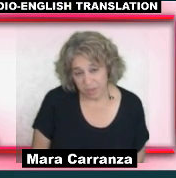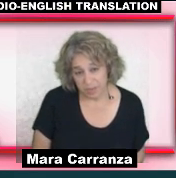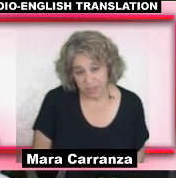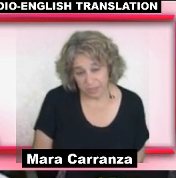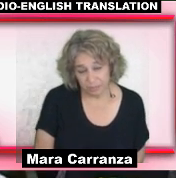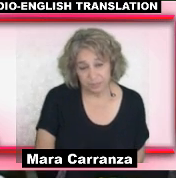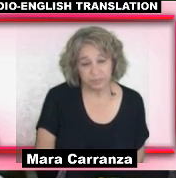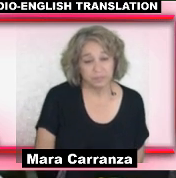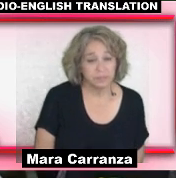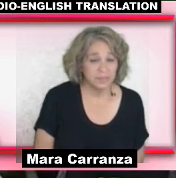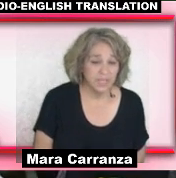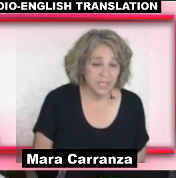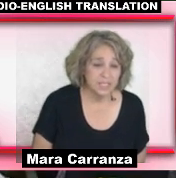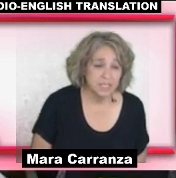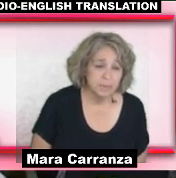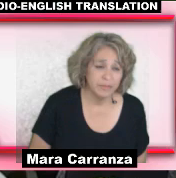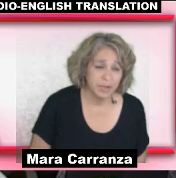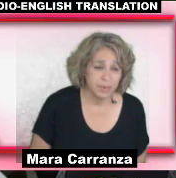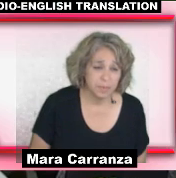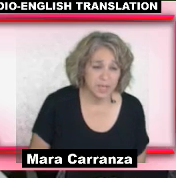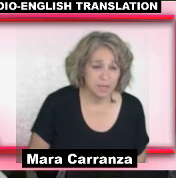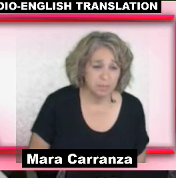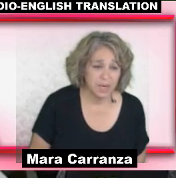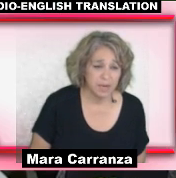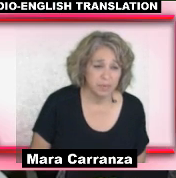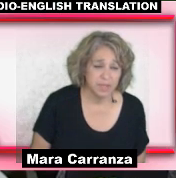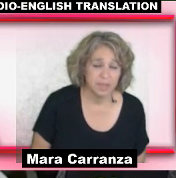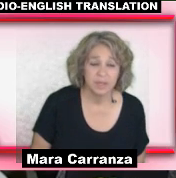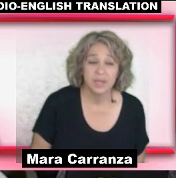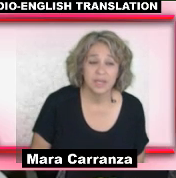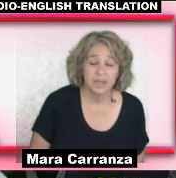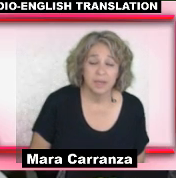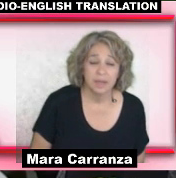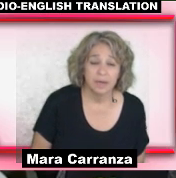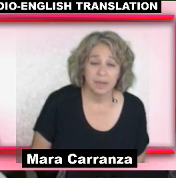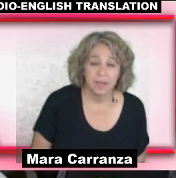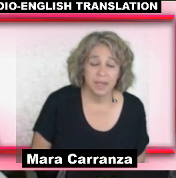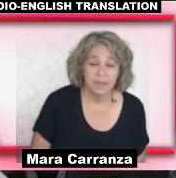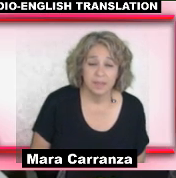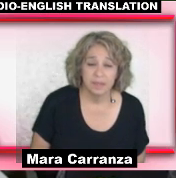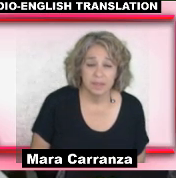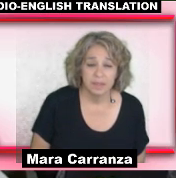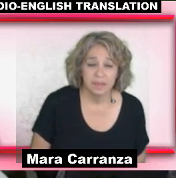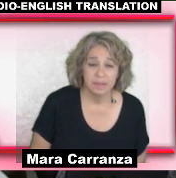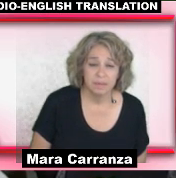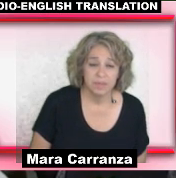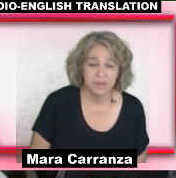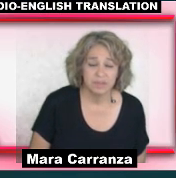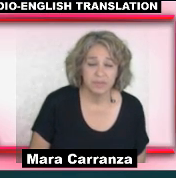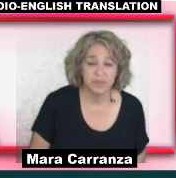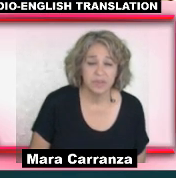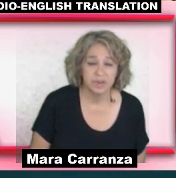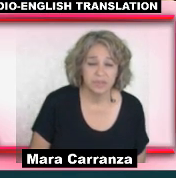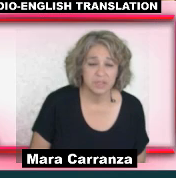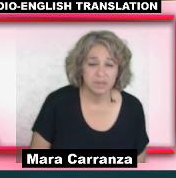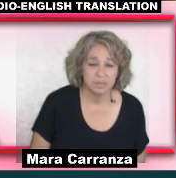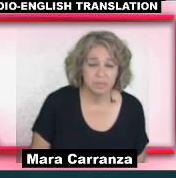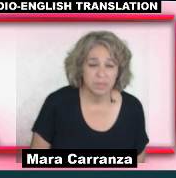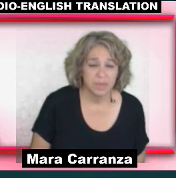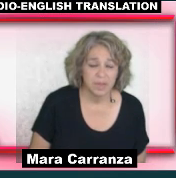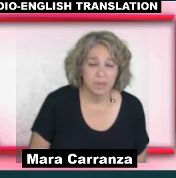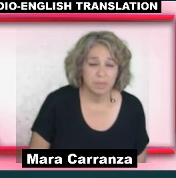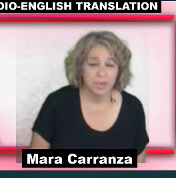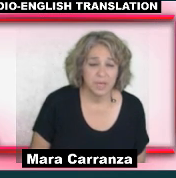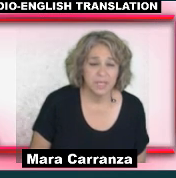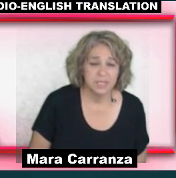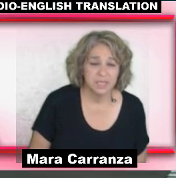these commitments. And some have already been complied with. Falta, and pero there's a few that are still. Islas